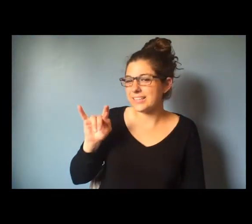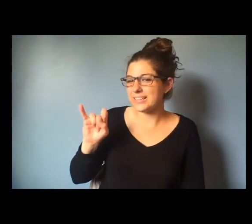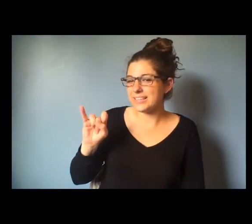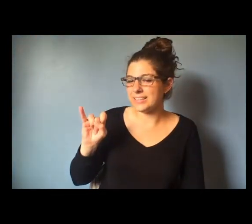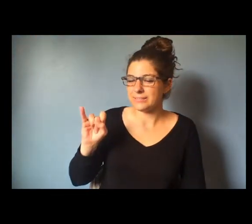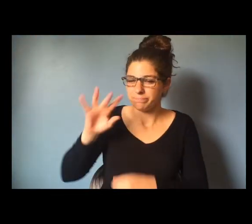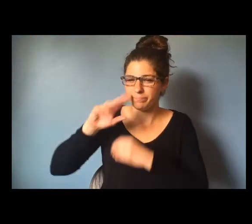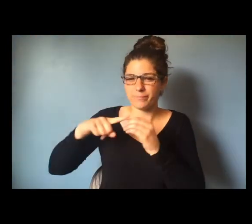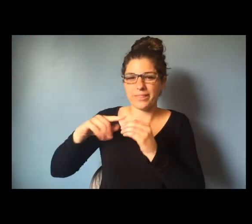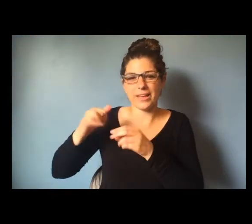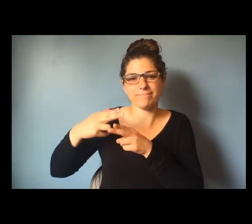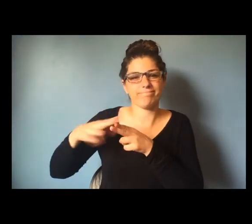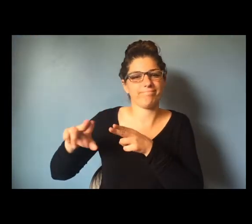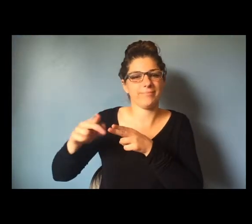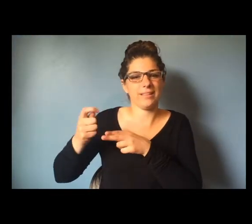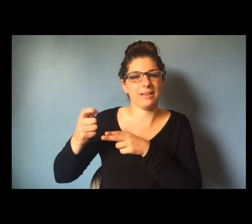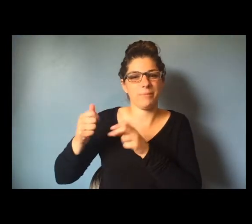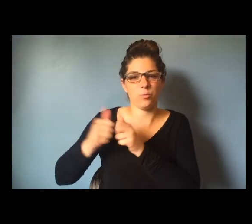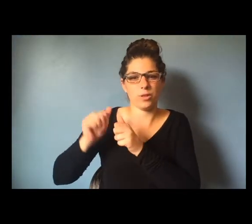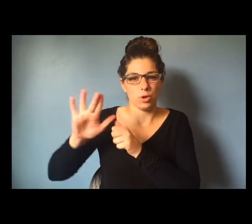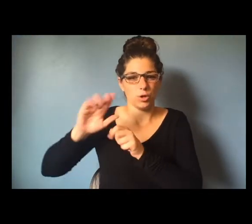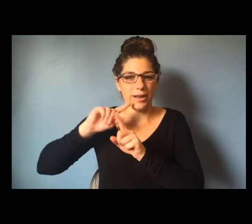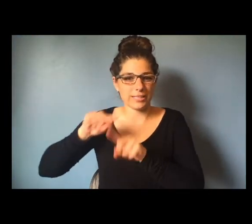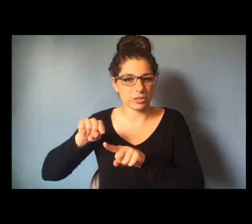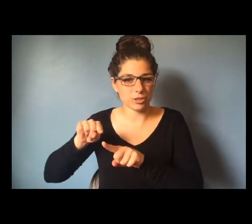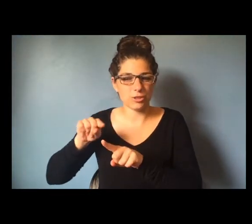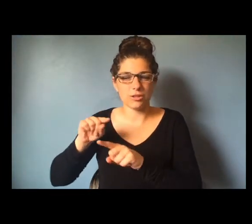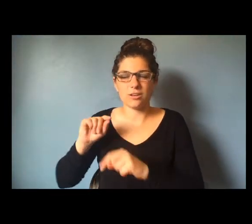on that a little bit with her previous answer.